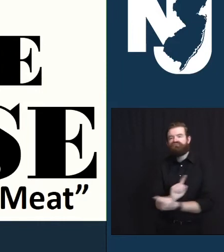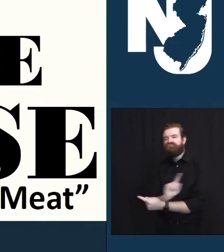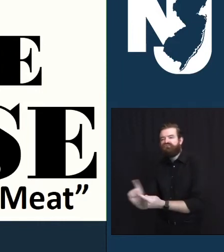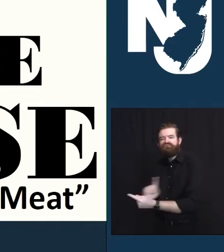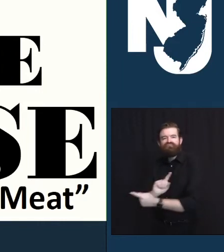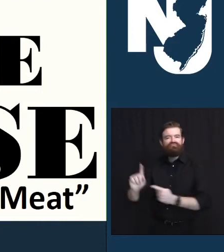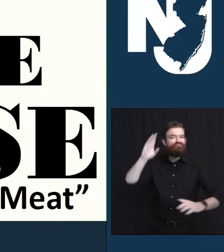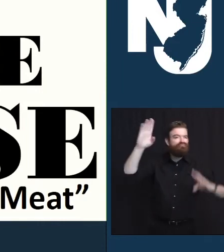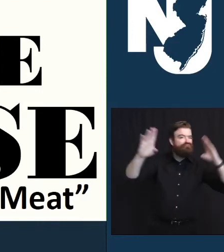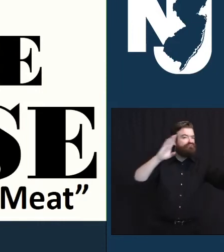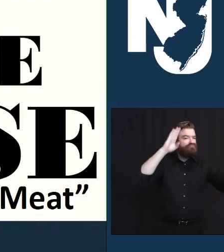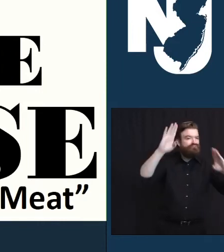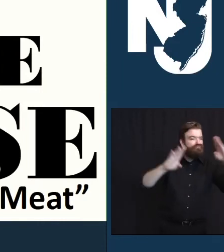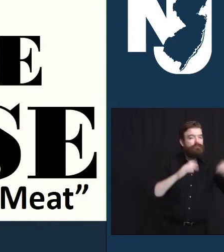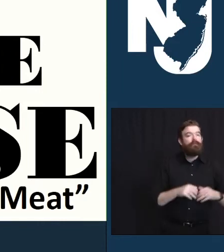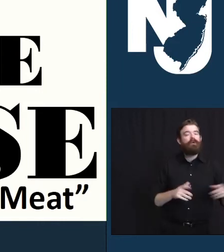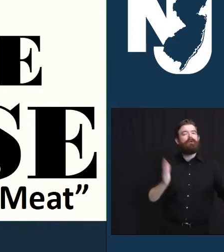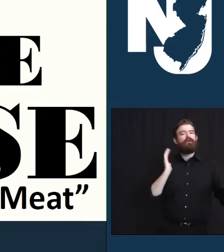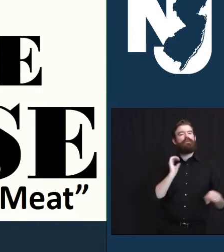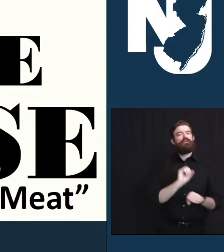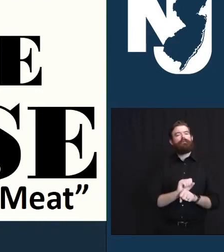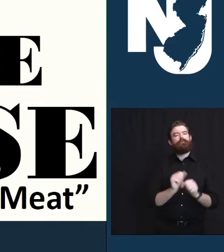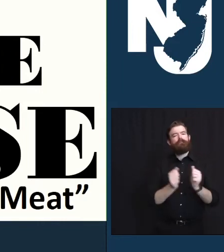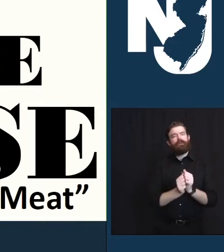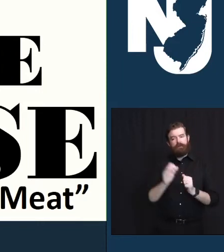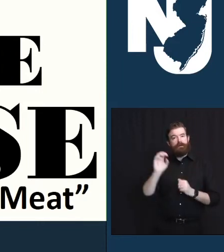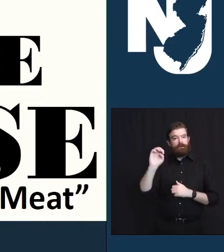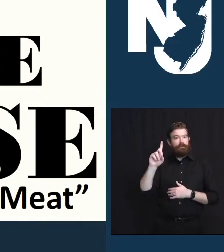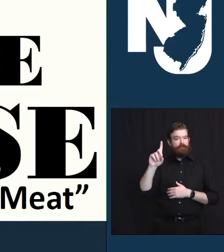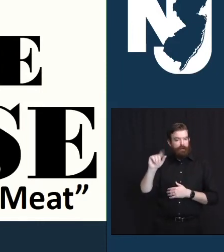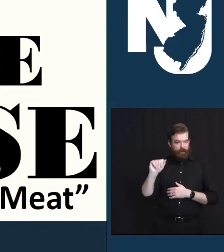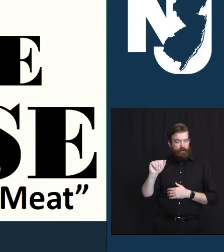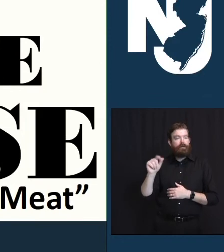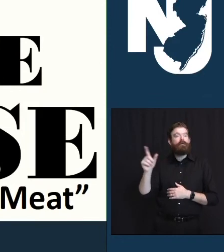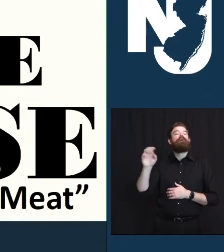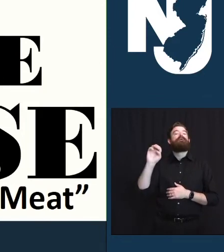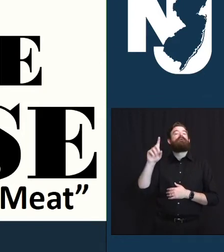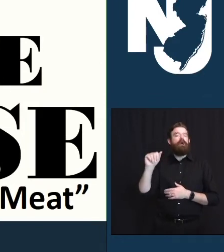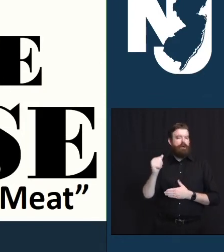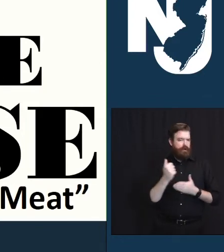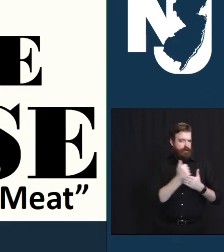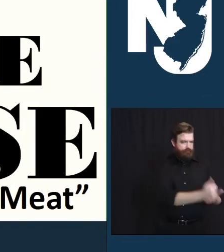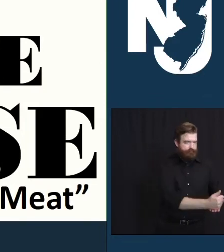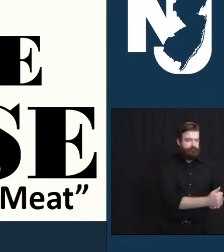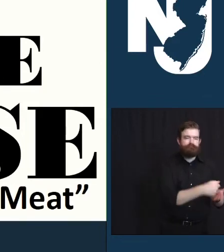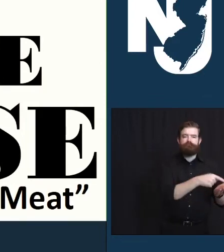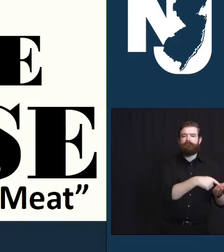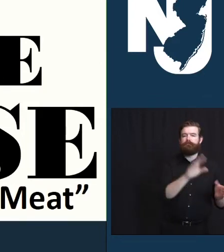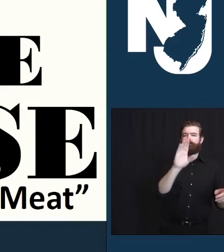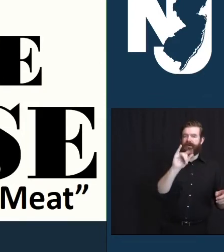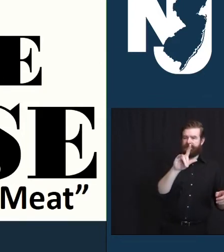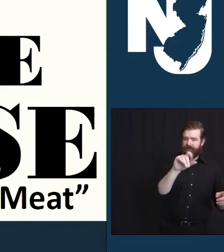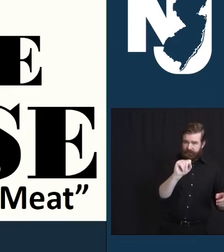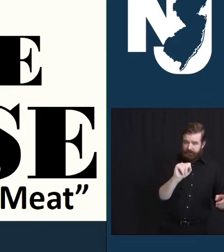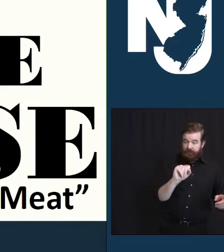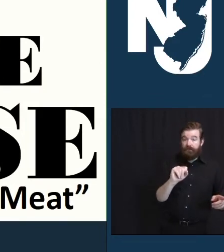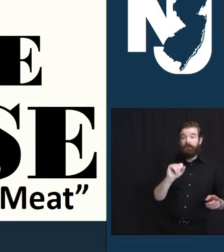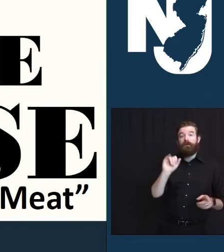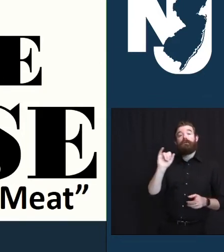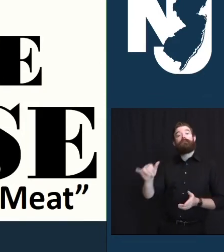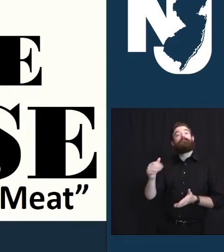had previously worked with the EDA to secure a grant that allowed him to not only pay their bills, but which gave him the flexibility to offer his